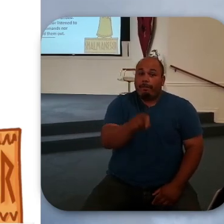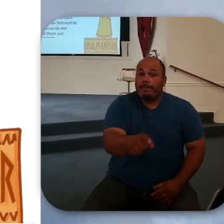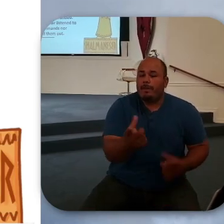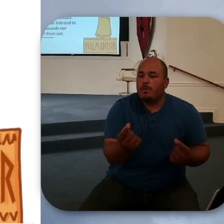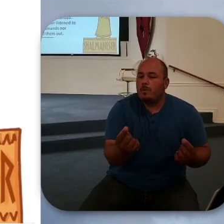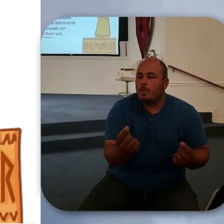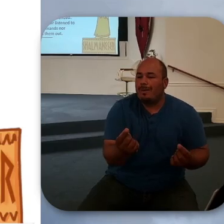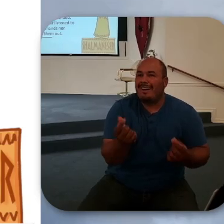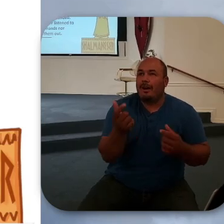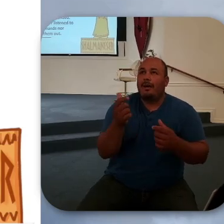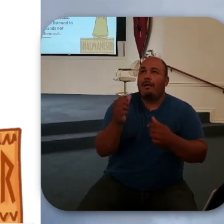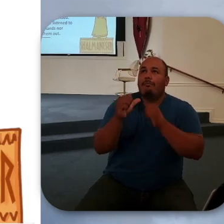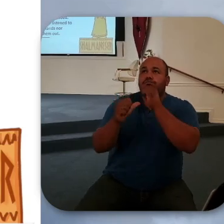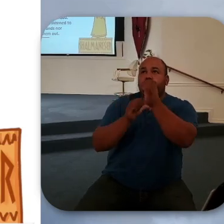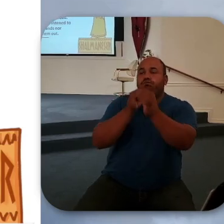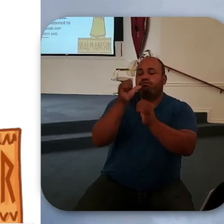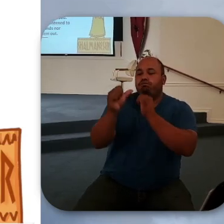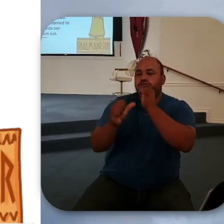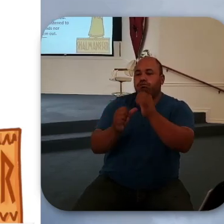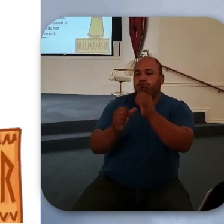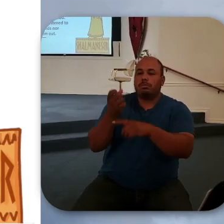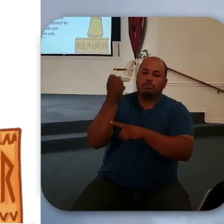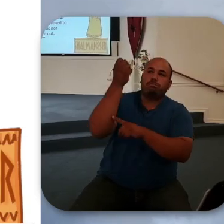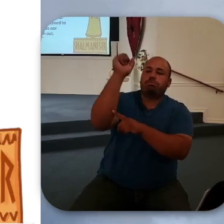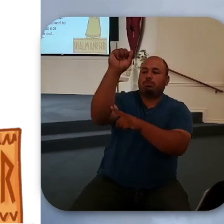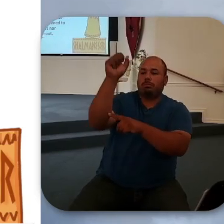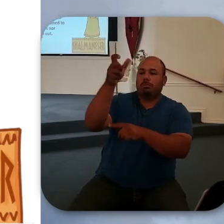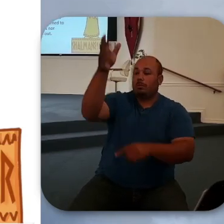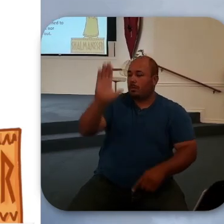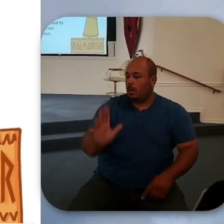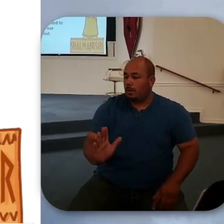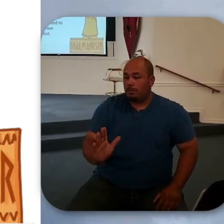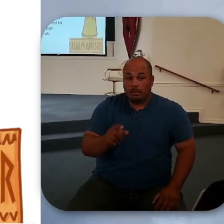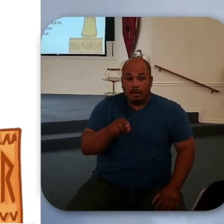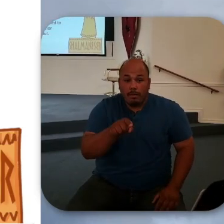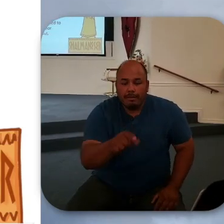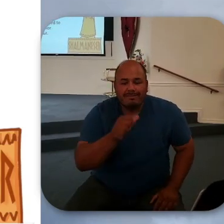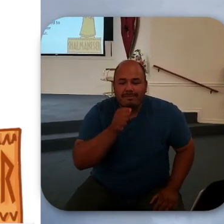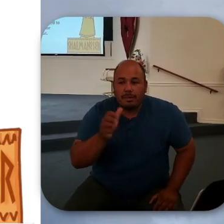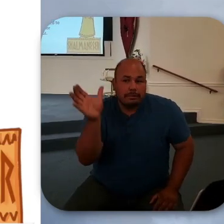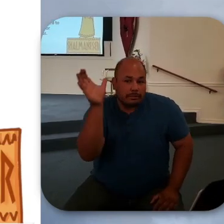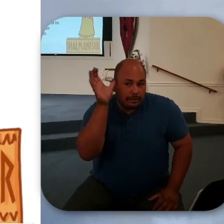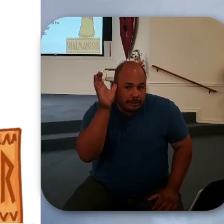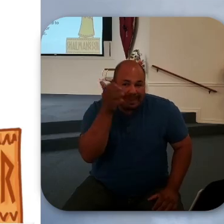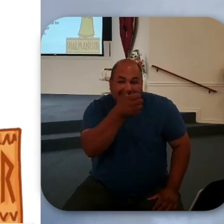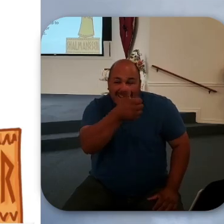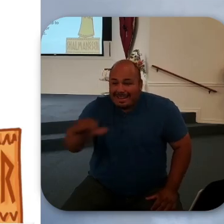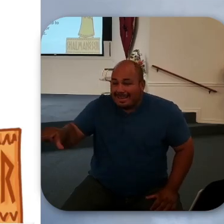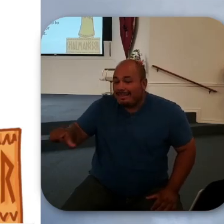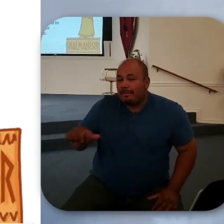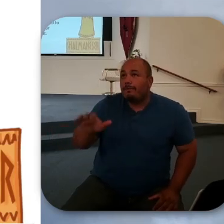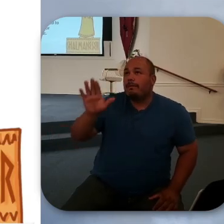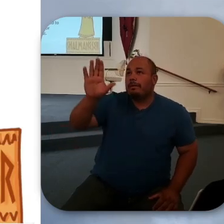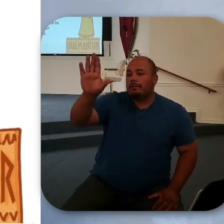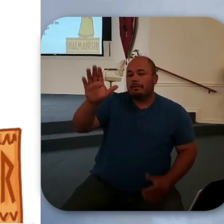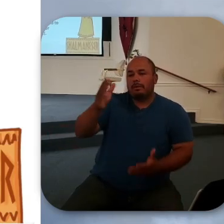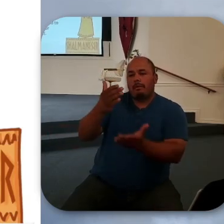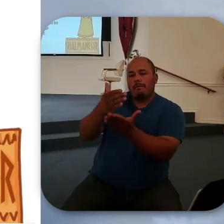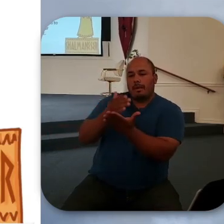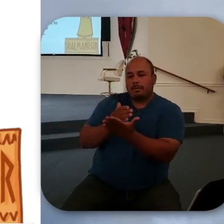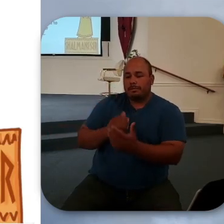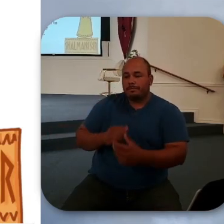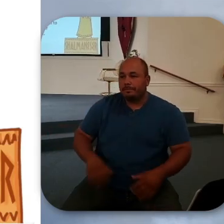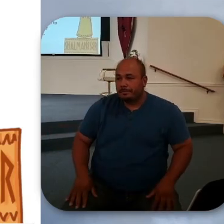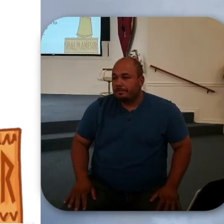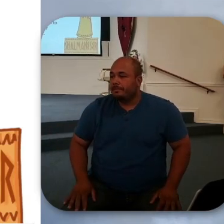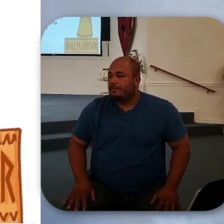that Moses, the servant of the Lord, commanded. They neither listened to the commands nor carried them out. We read about